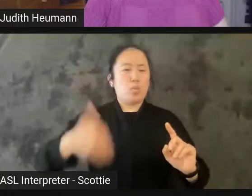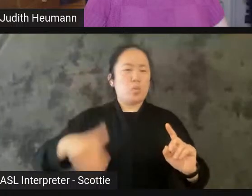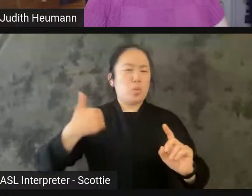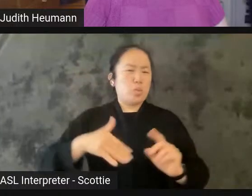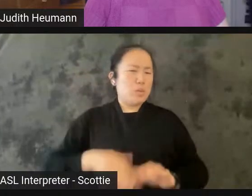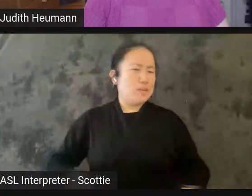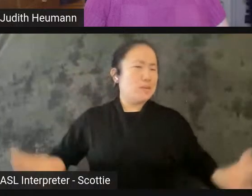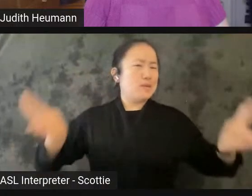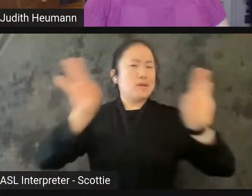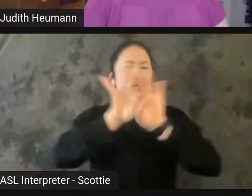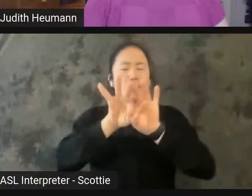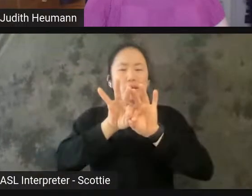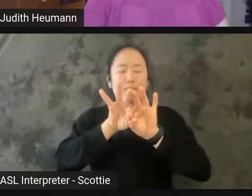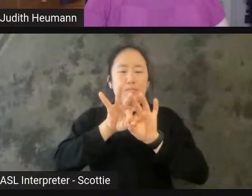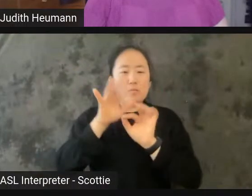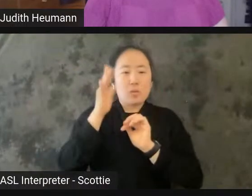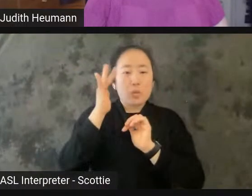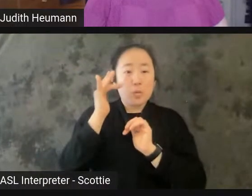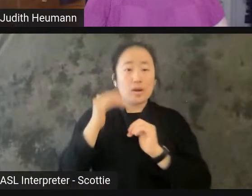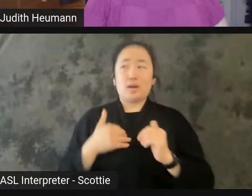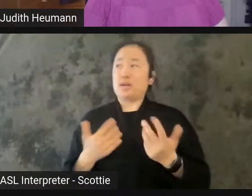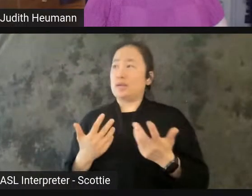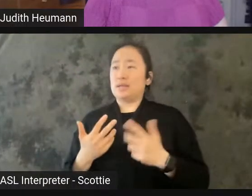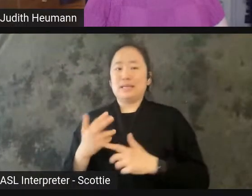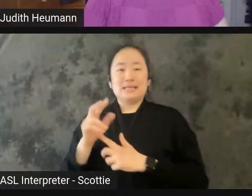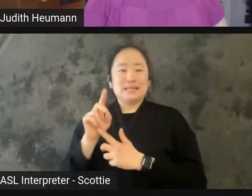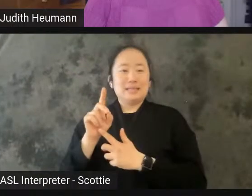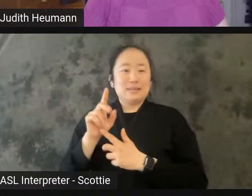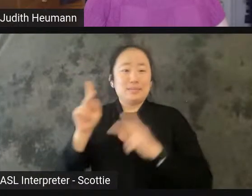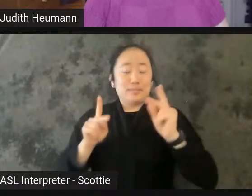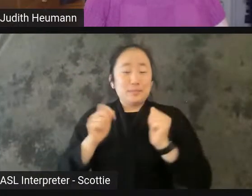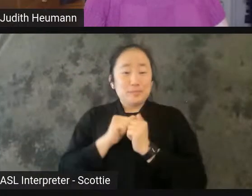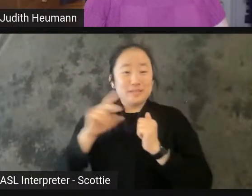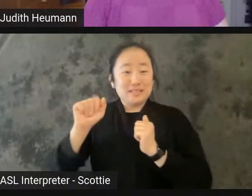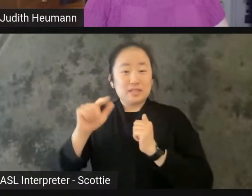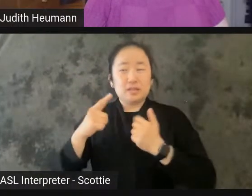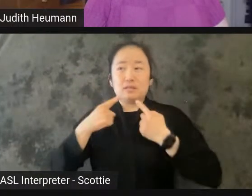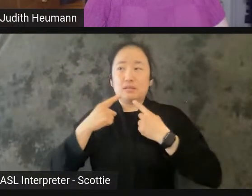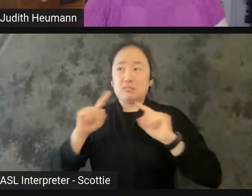people together in more of a cross-disability movement.